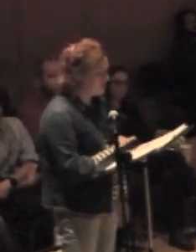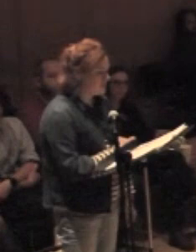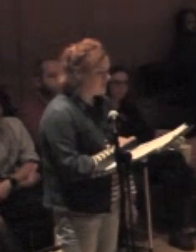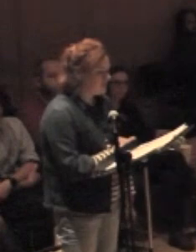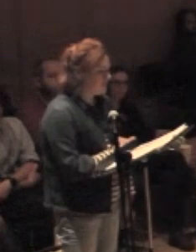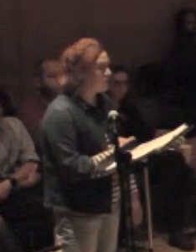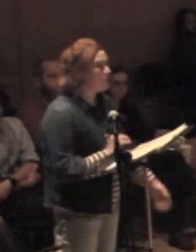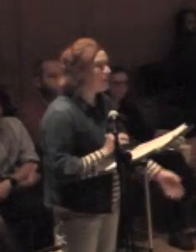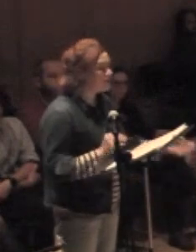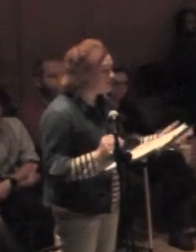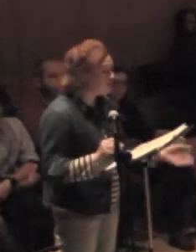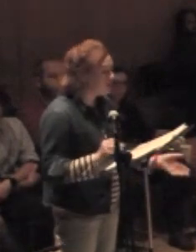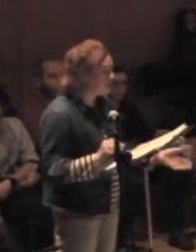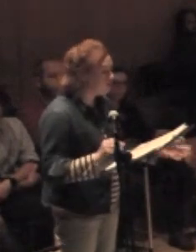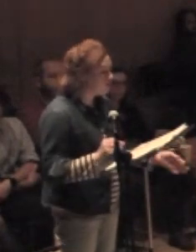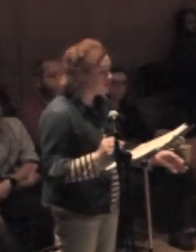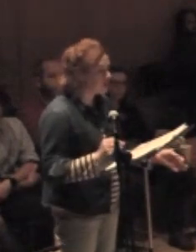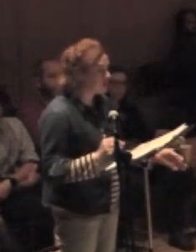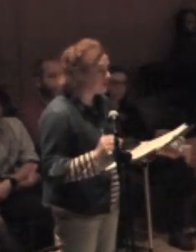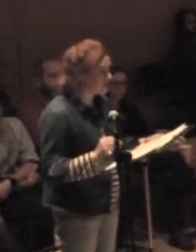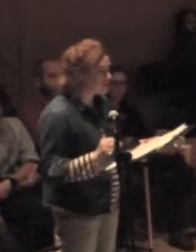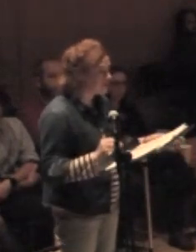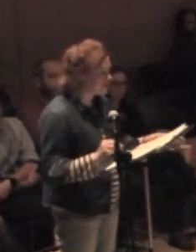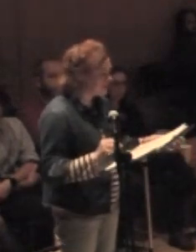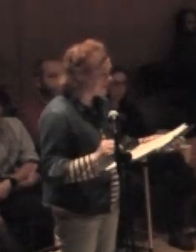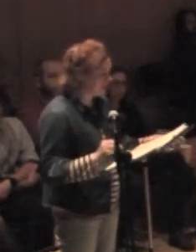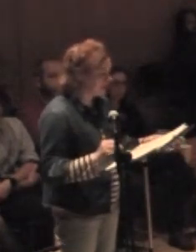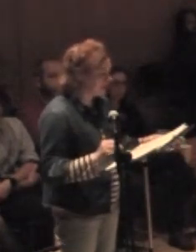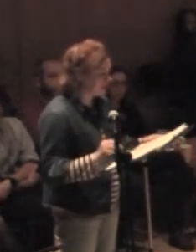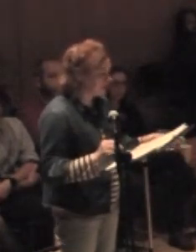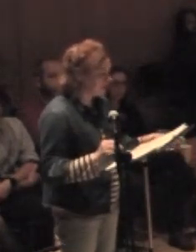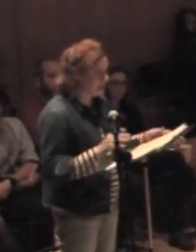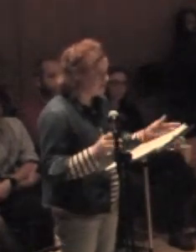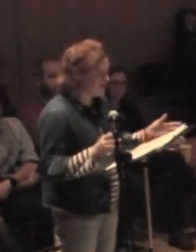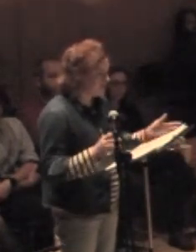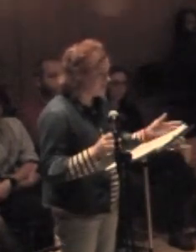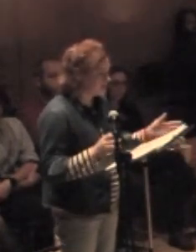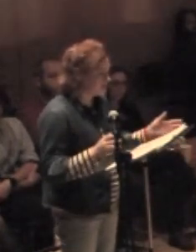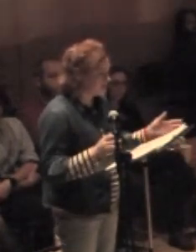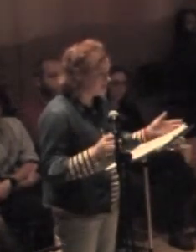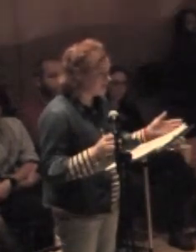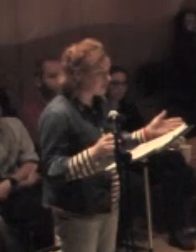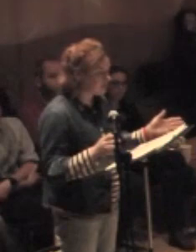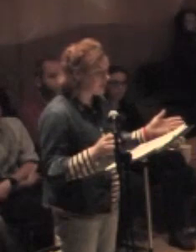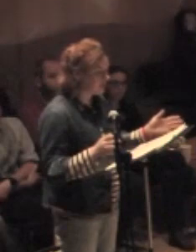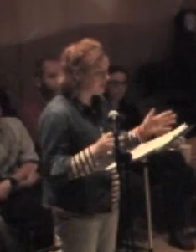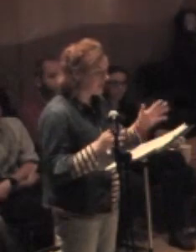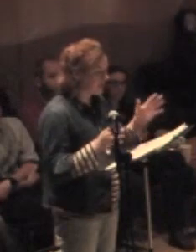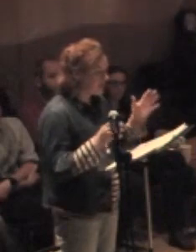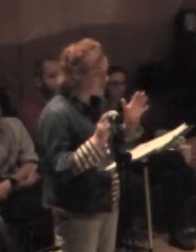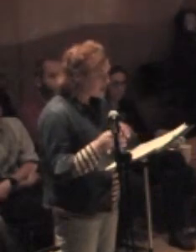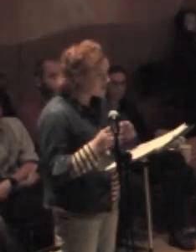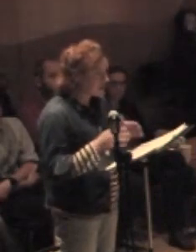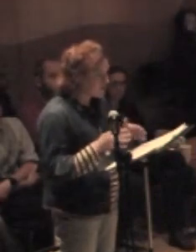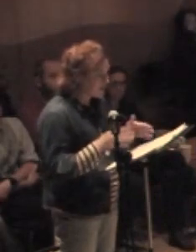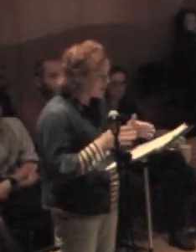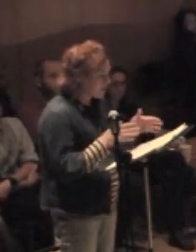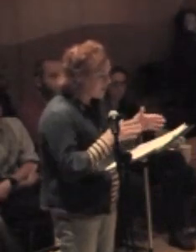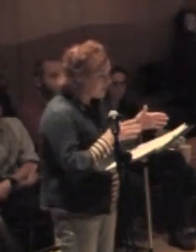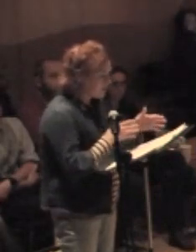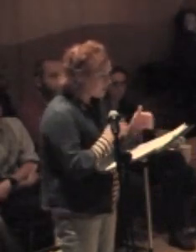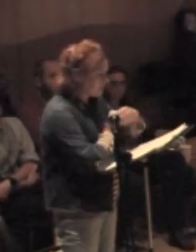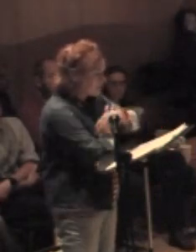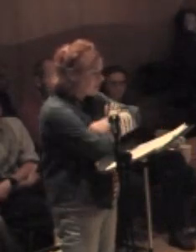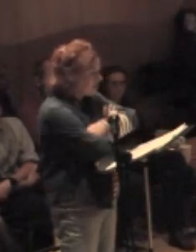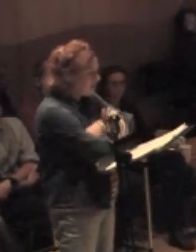expensive we have to pay a small fortune to live here we can't afford much else after the rent is paid we've got just enough money